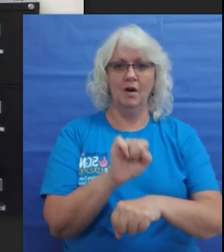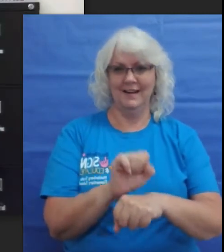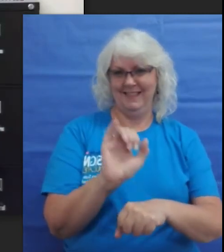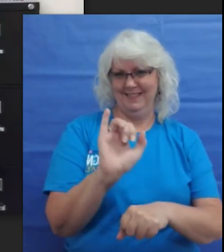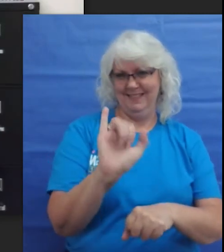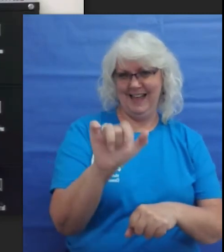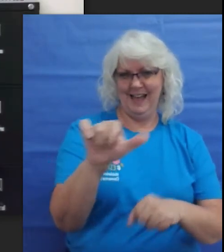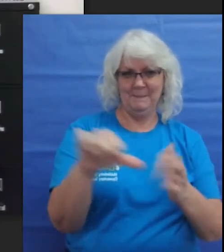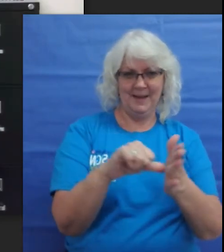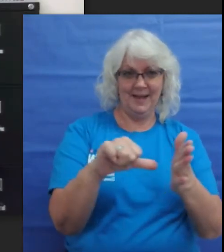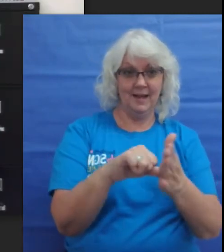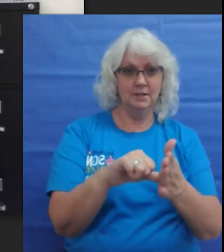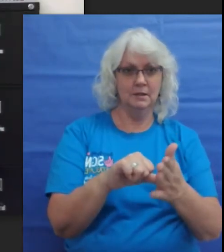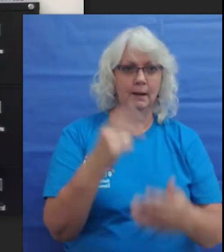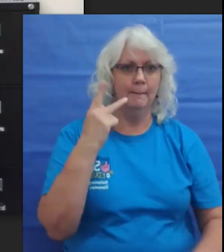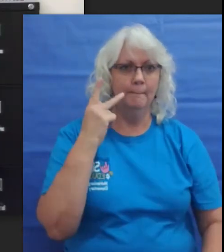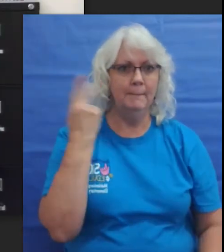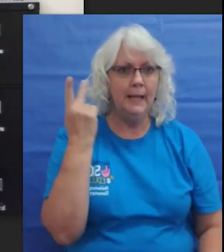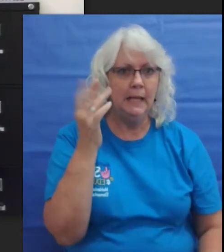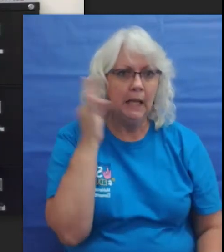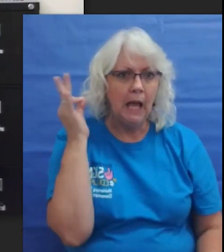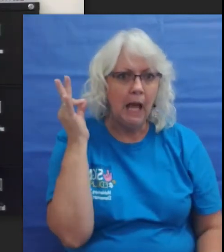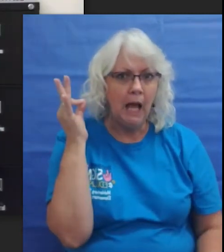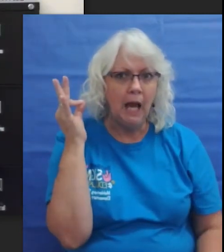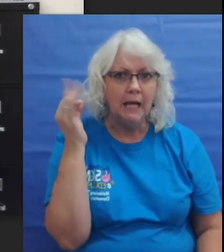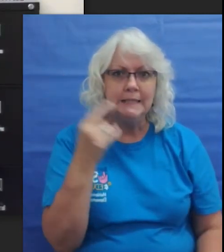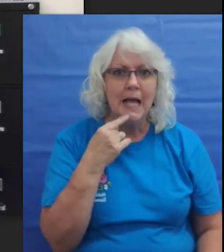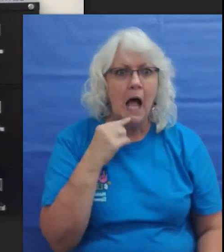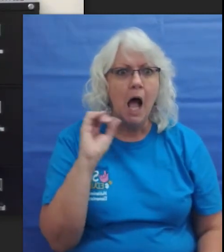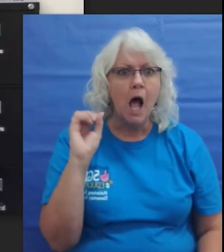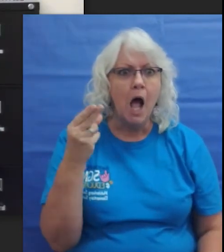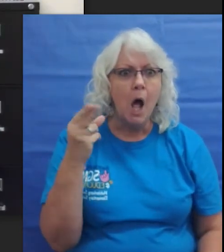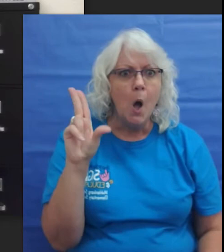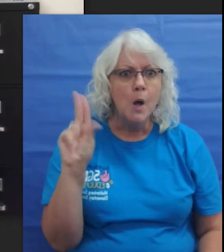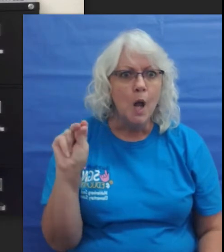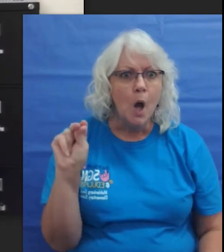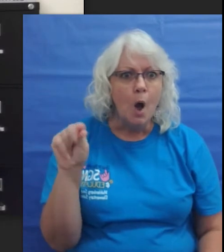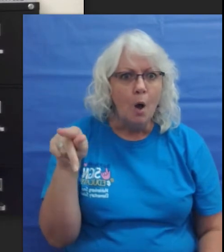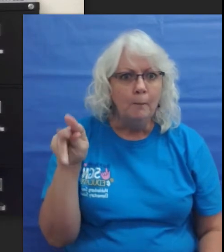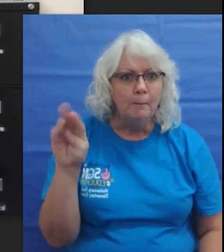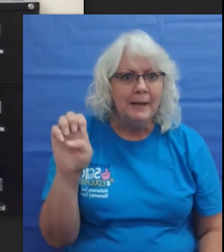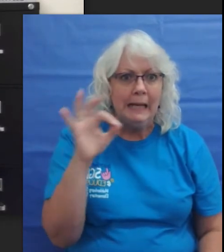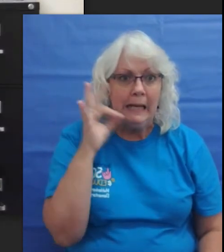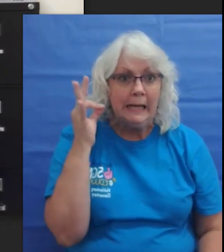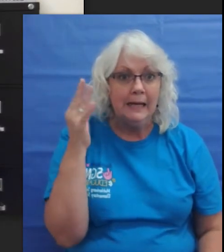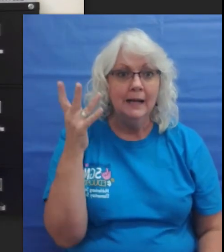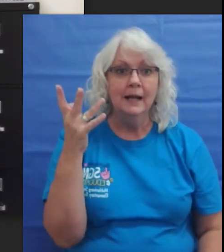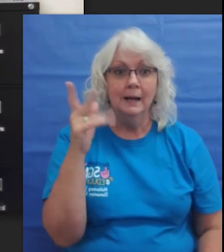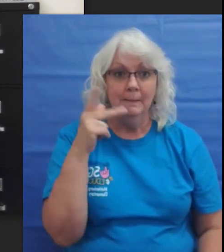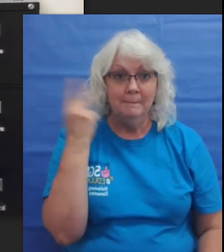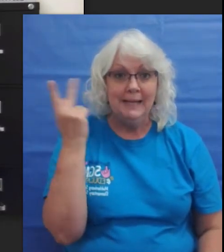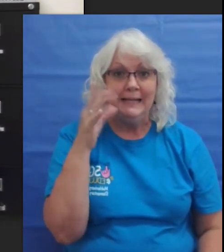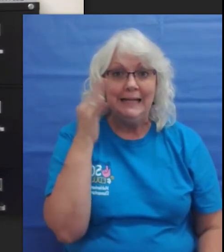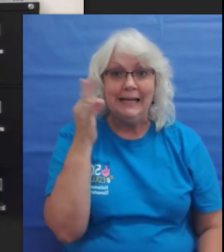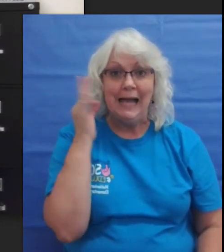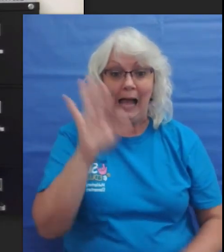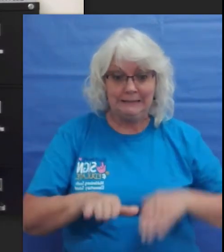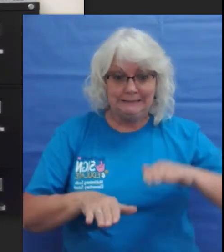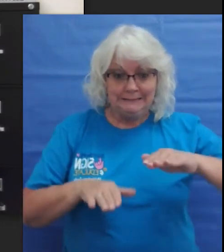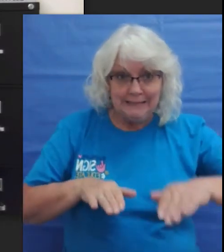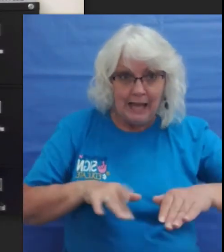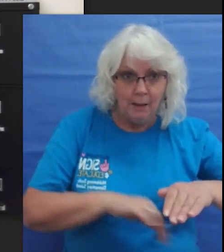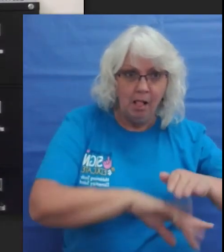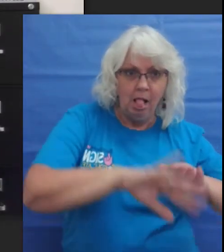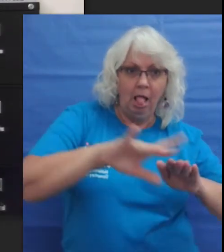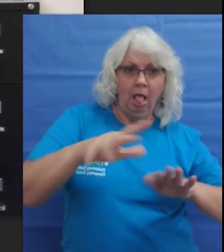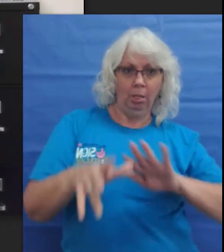page. It's a Pete the Cat page. It says, oh no, Pete the Cat stepped in a large pile of